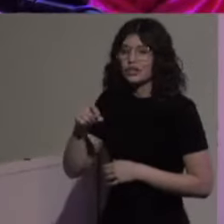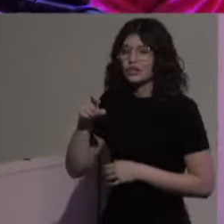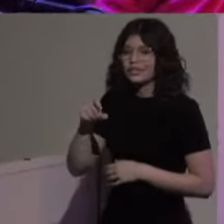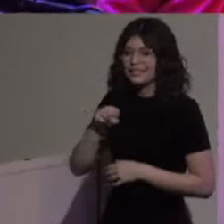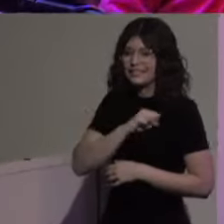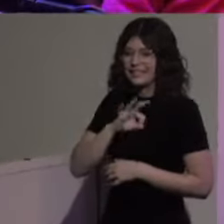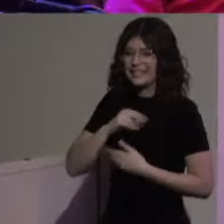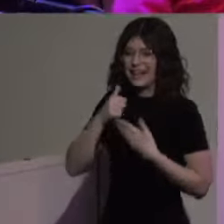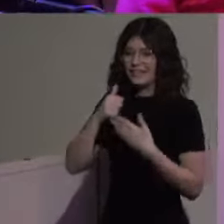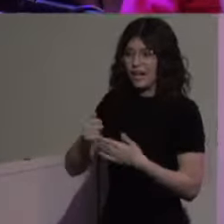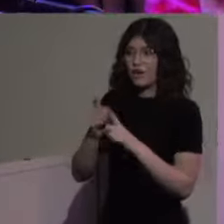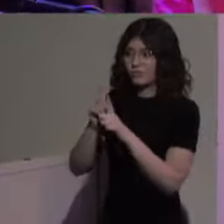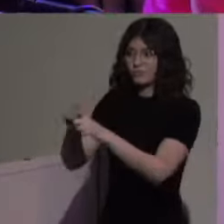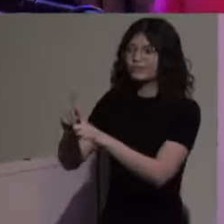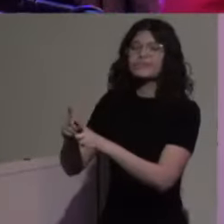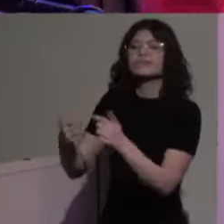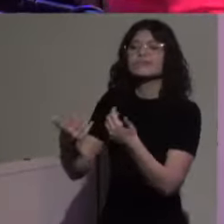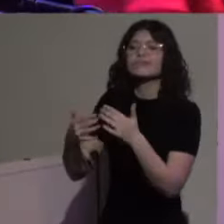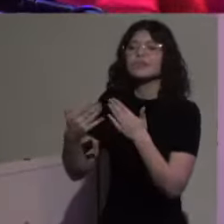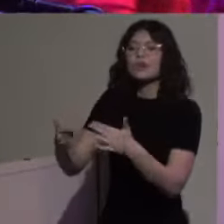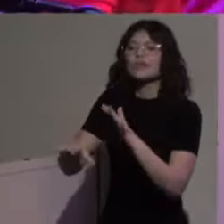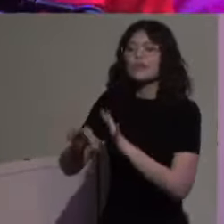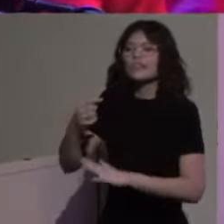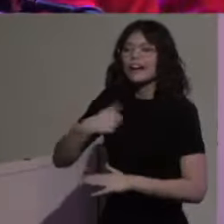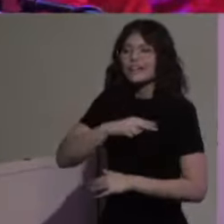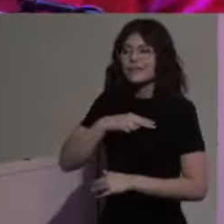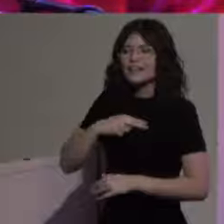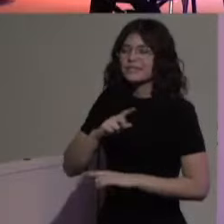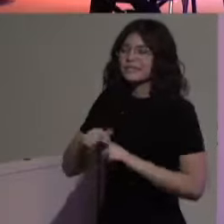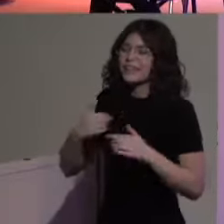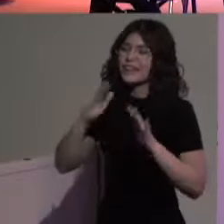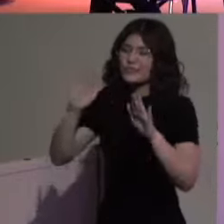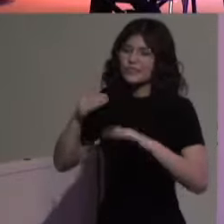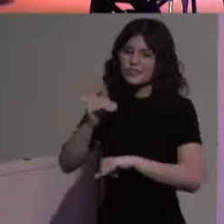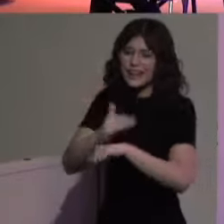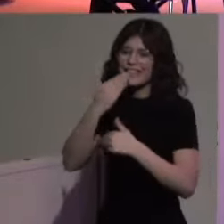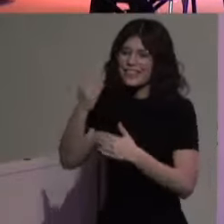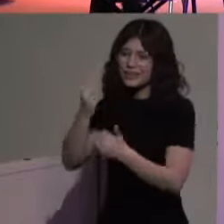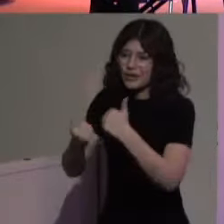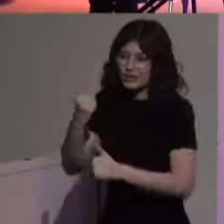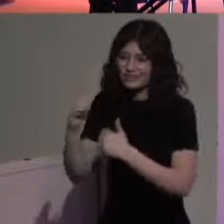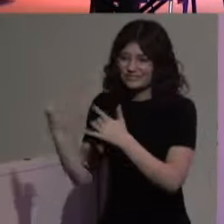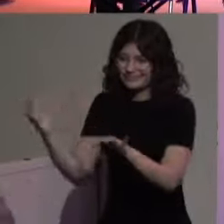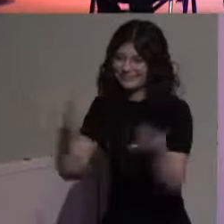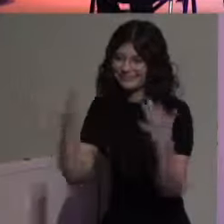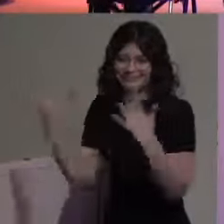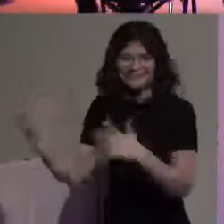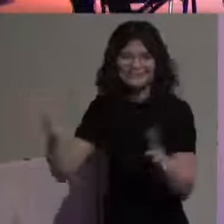out. We'll be around. Look for us with badges, and have a wonderful night. Thank you so much, everybody.